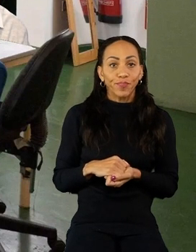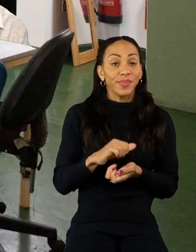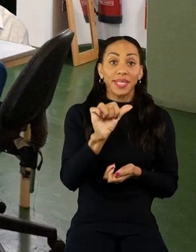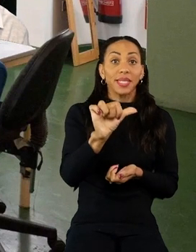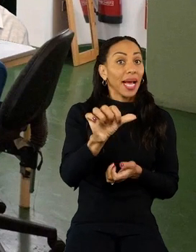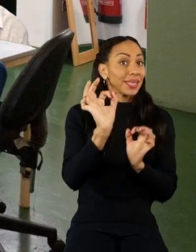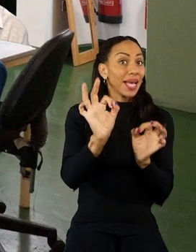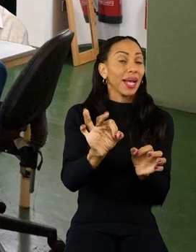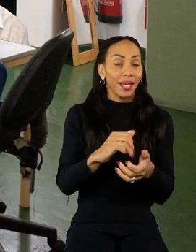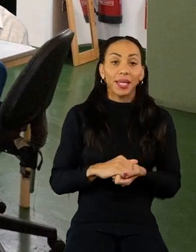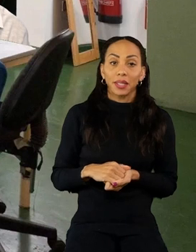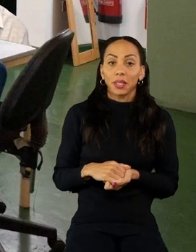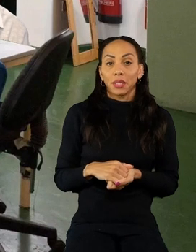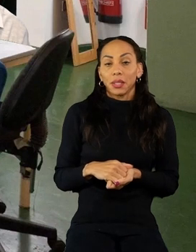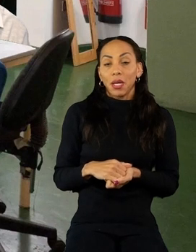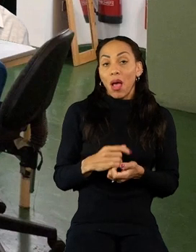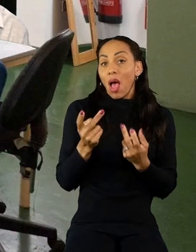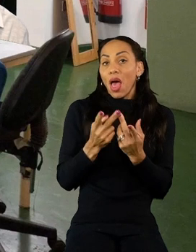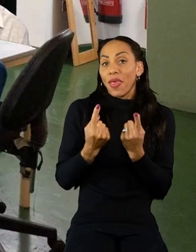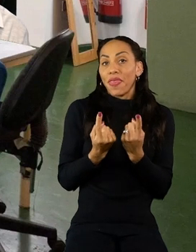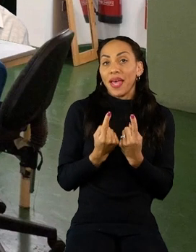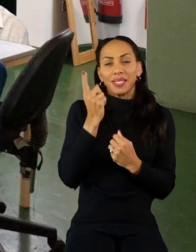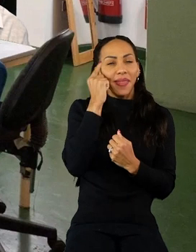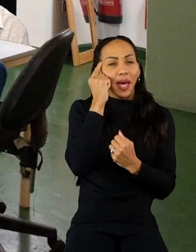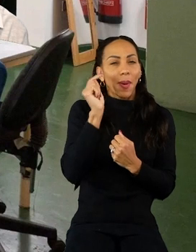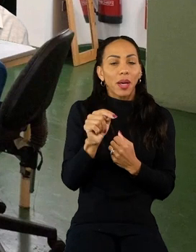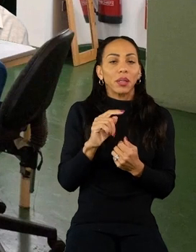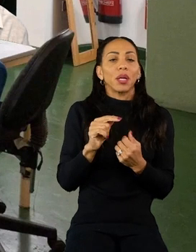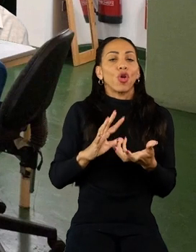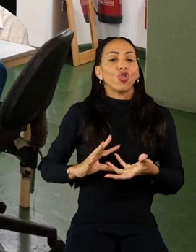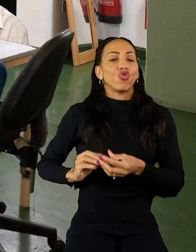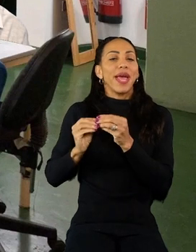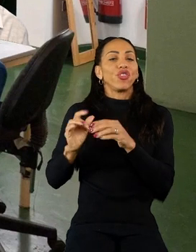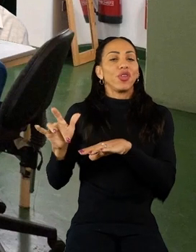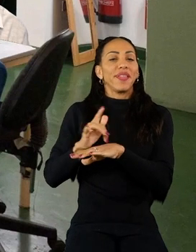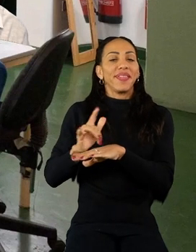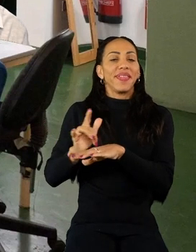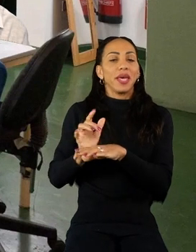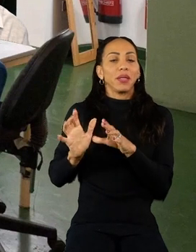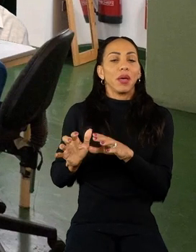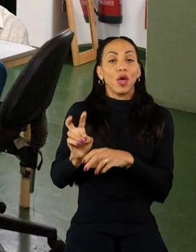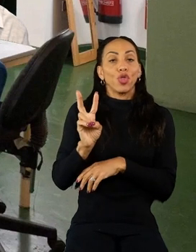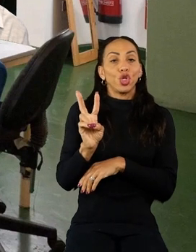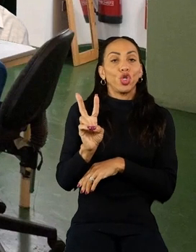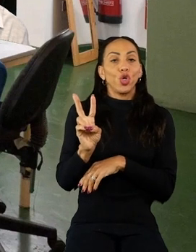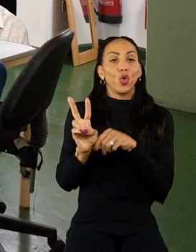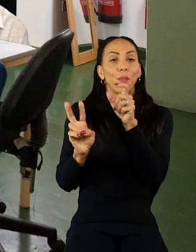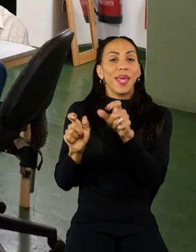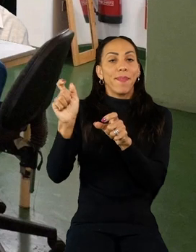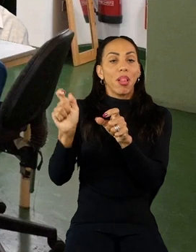Absolutely, it could be. I think it's down to, and one of the things about that just to bear in mind is